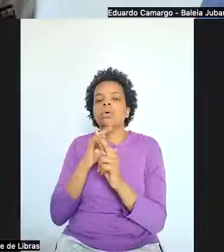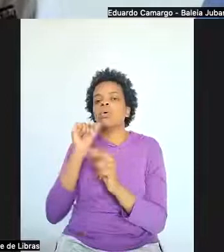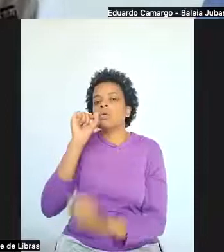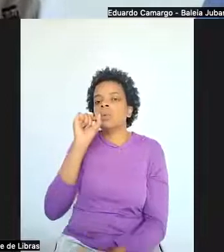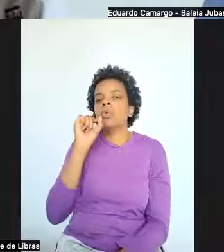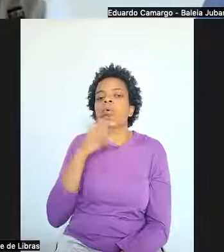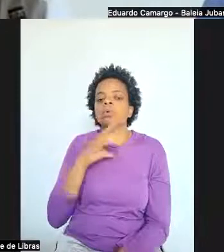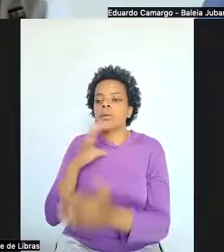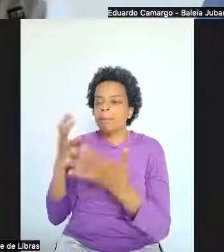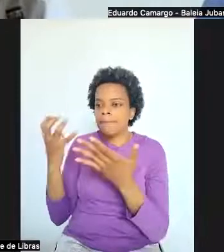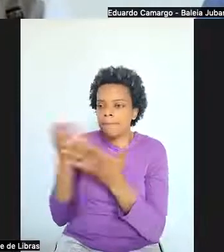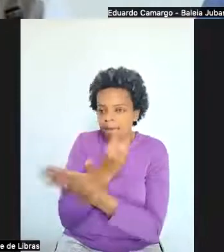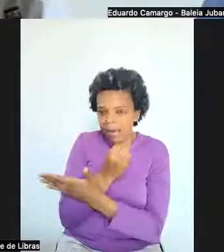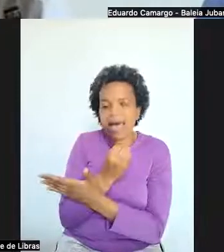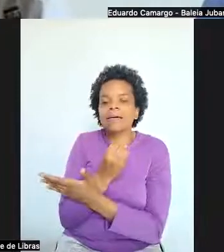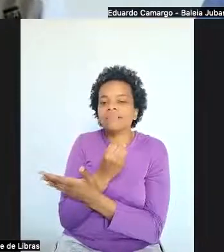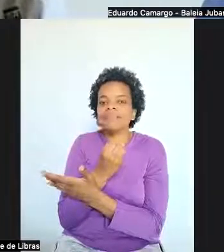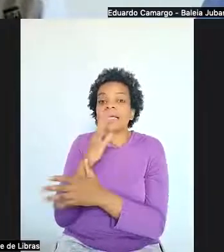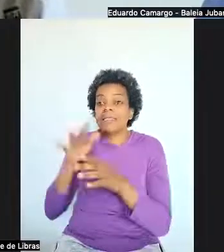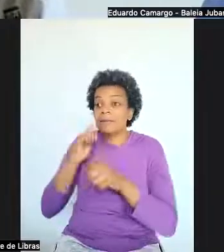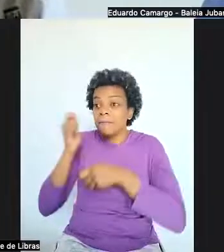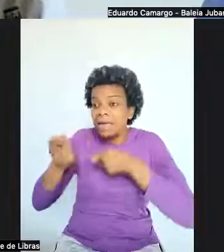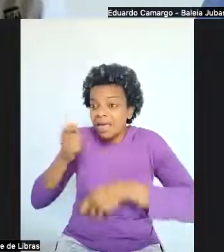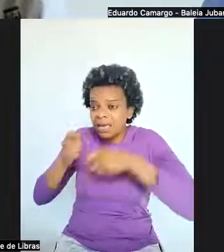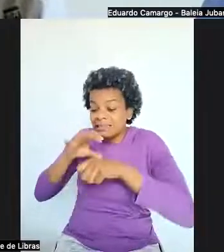but also